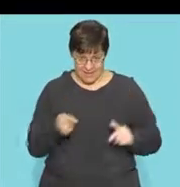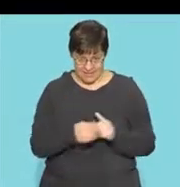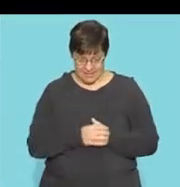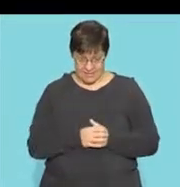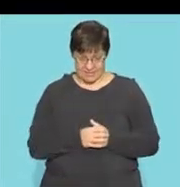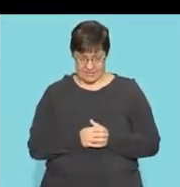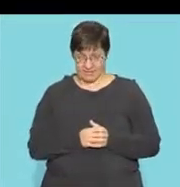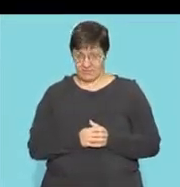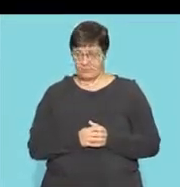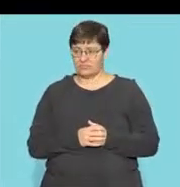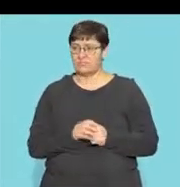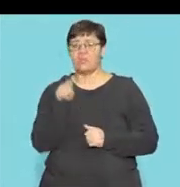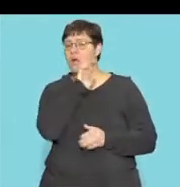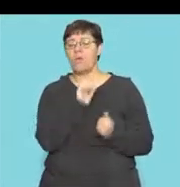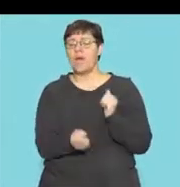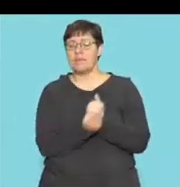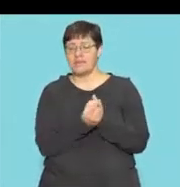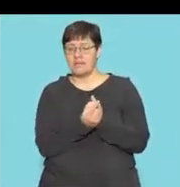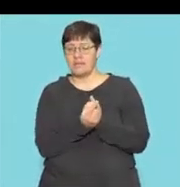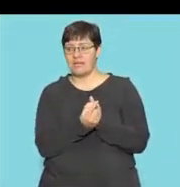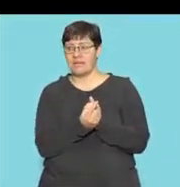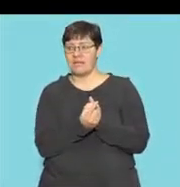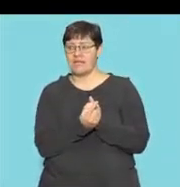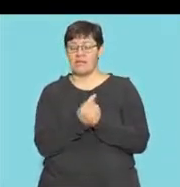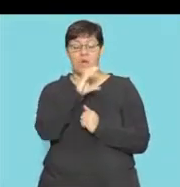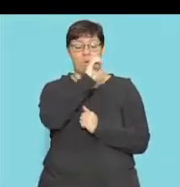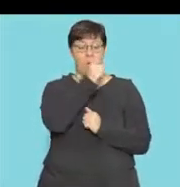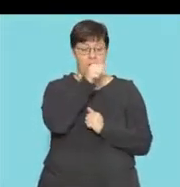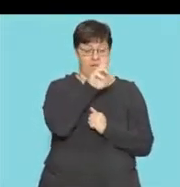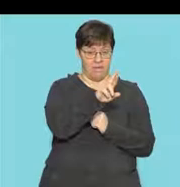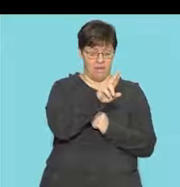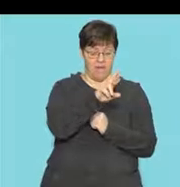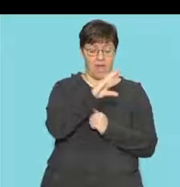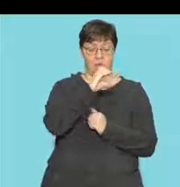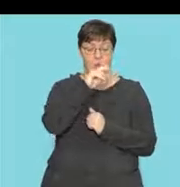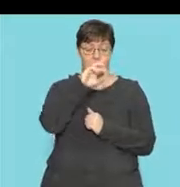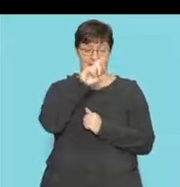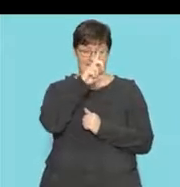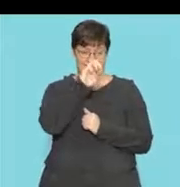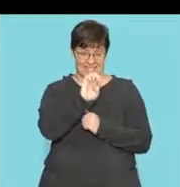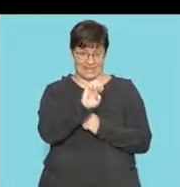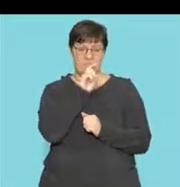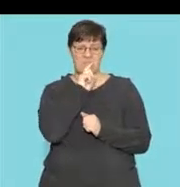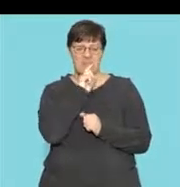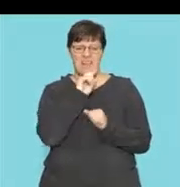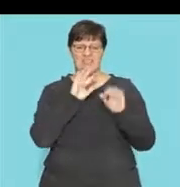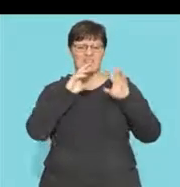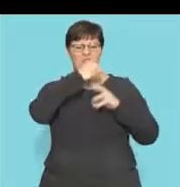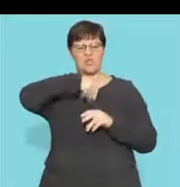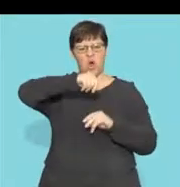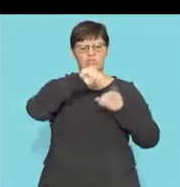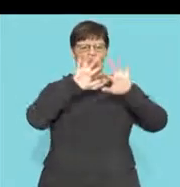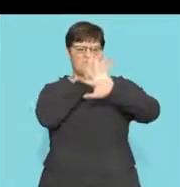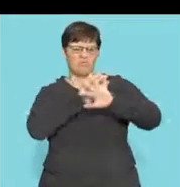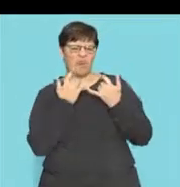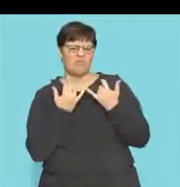reaction. What happened is we took the copper chloride, which is a greenish colored